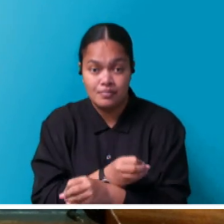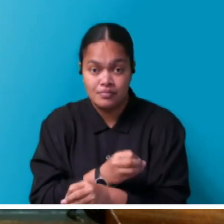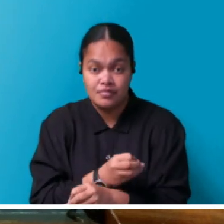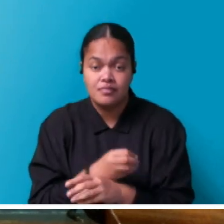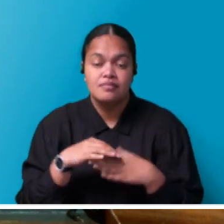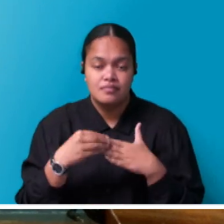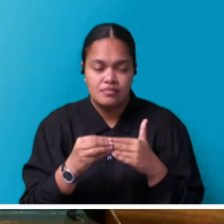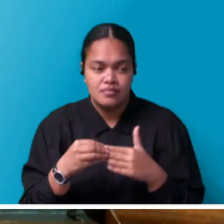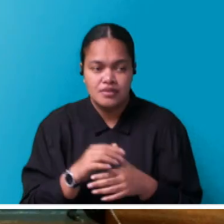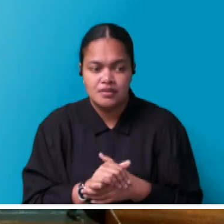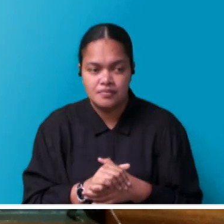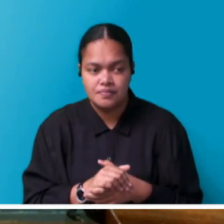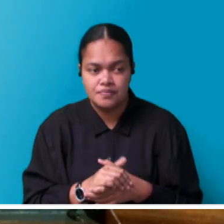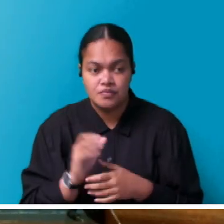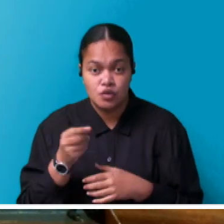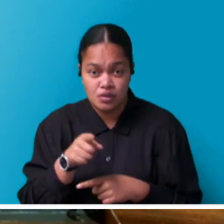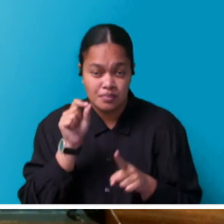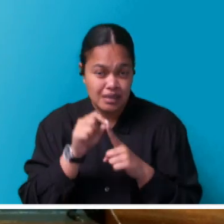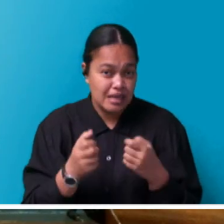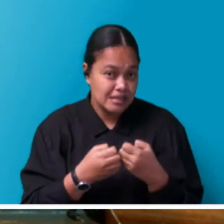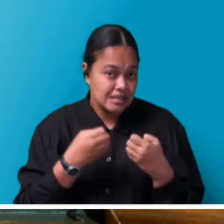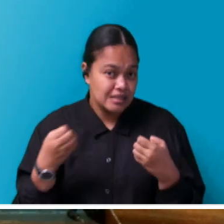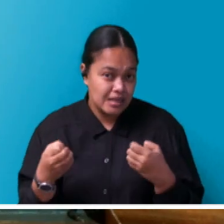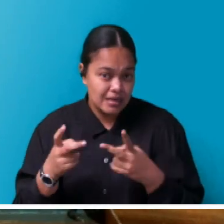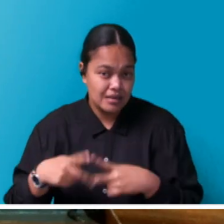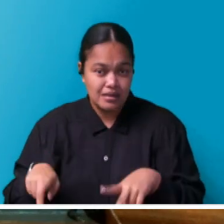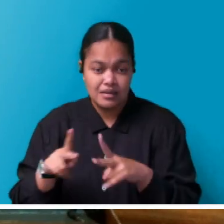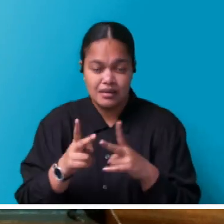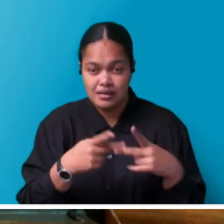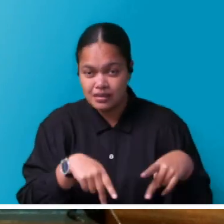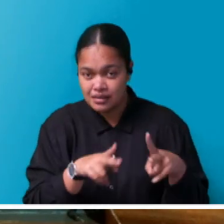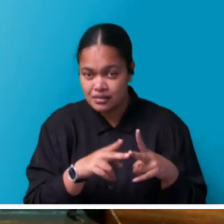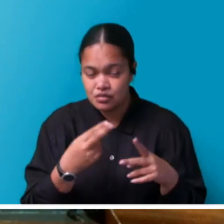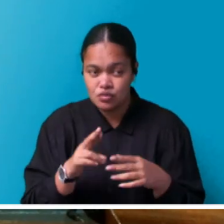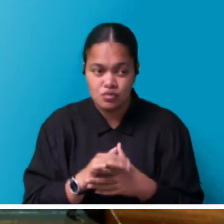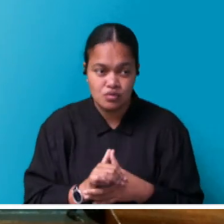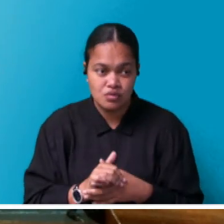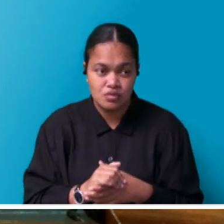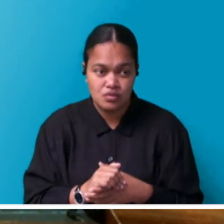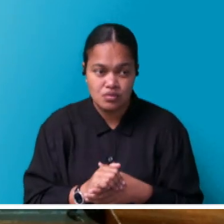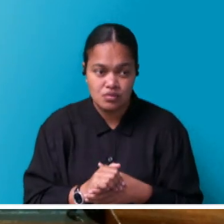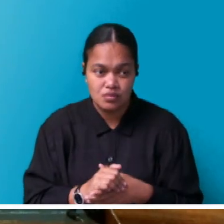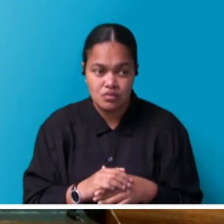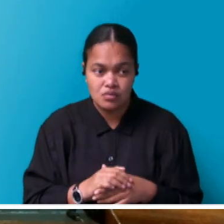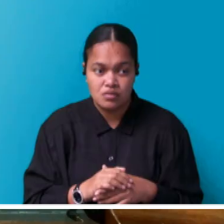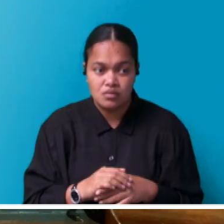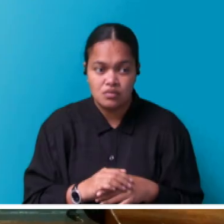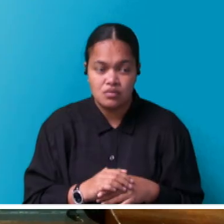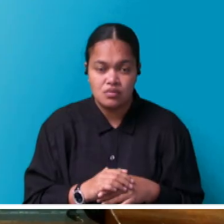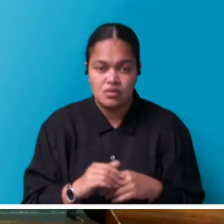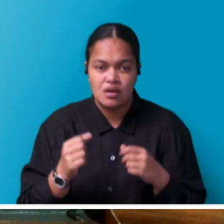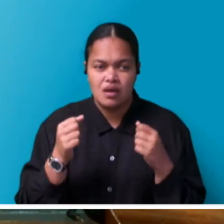complexities. This particularly extended distance to hubs like Delhi, which exceed the range of our longest current